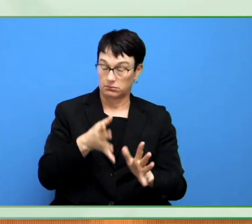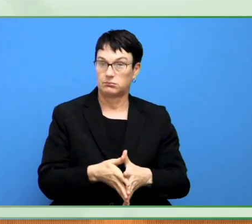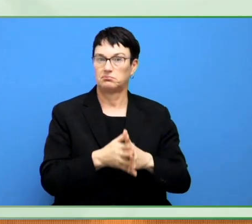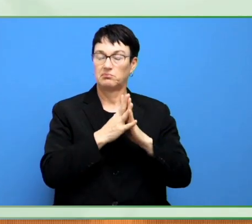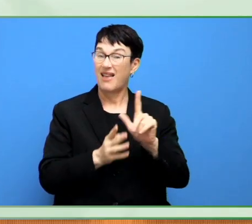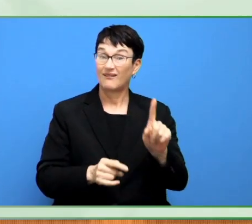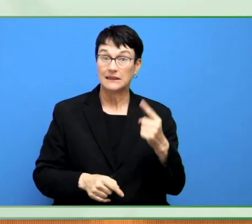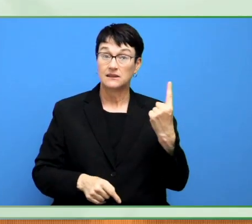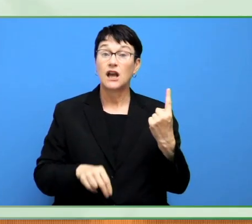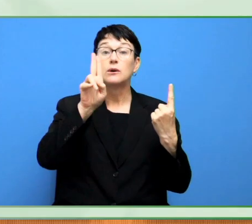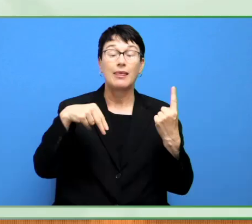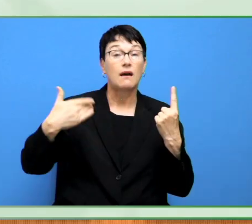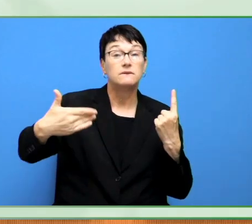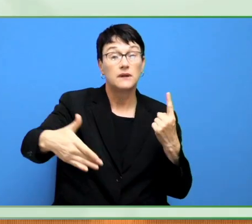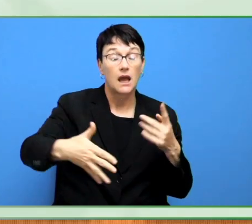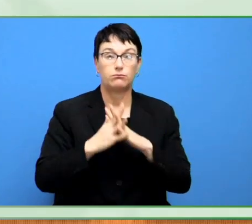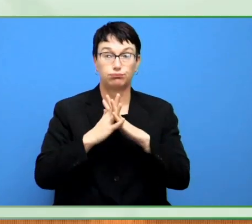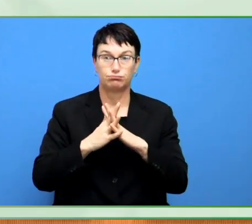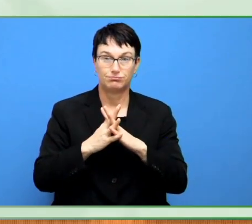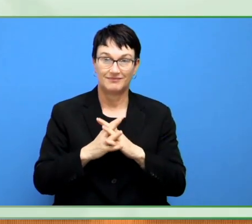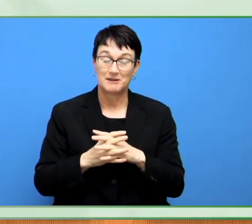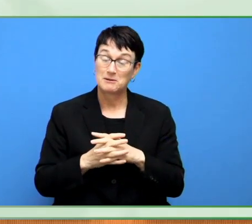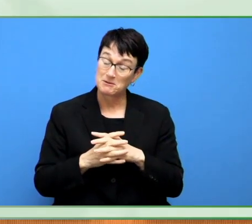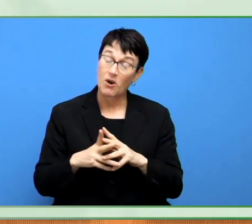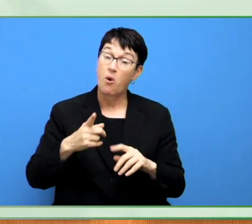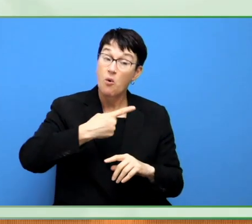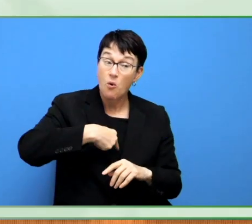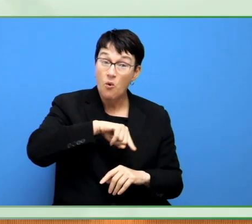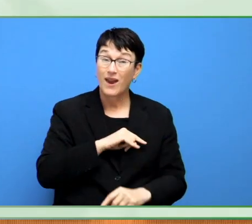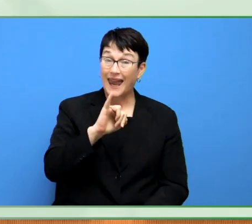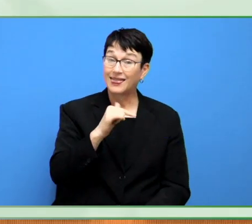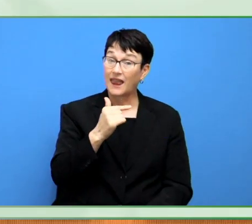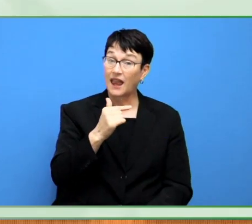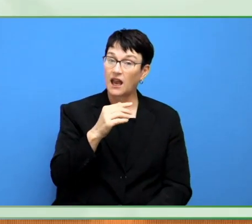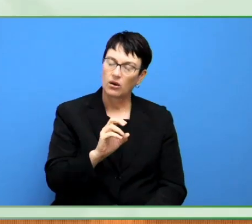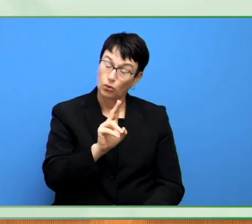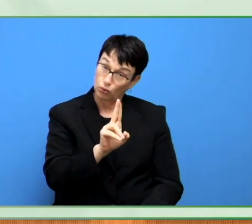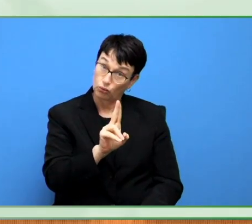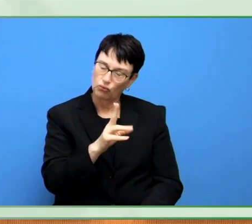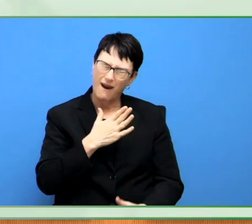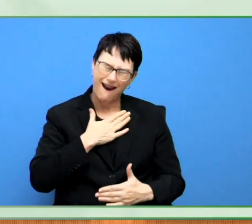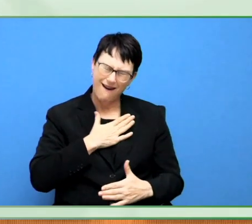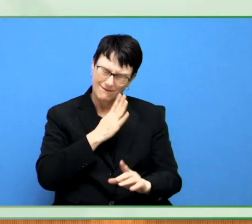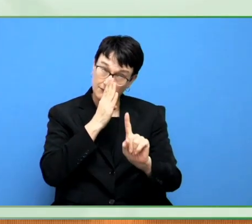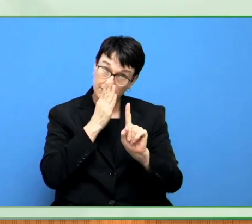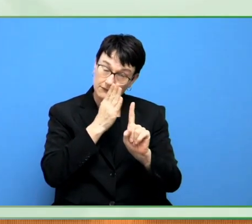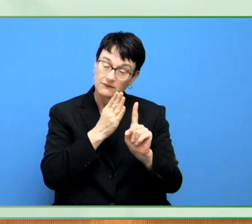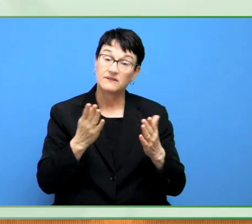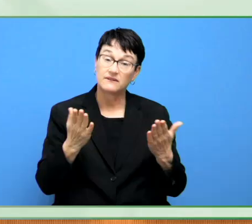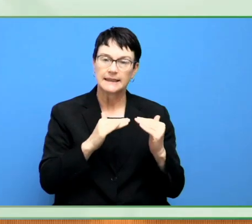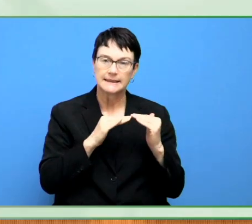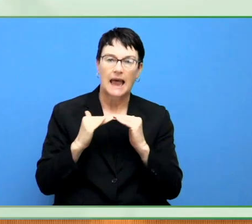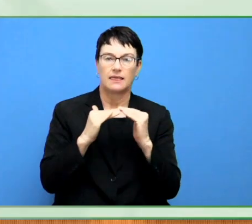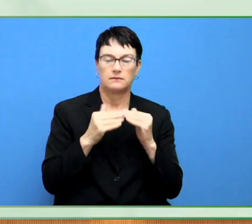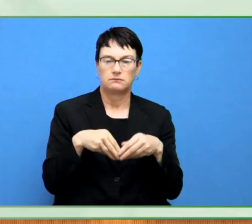standardization is one of the ITU's primary activities, concerns. Currently, we have